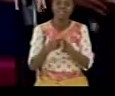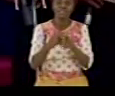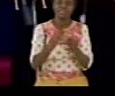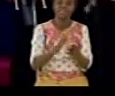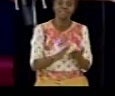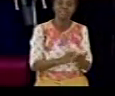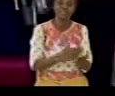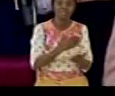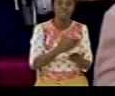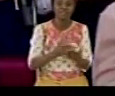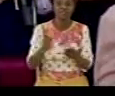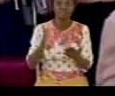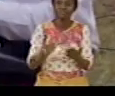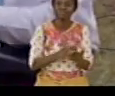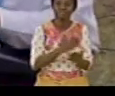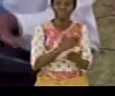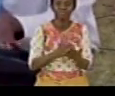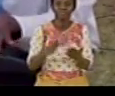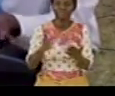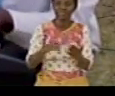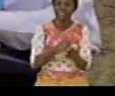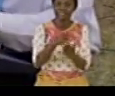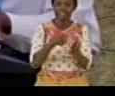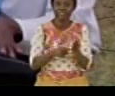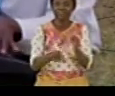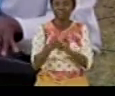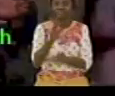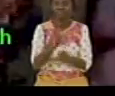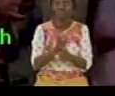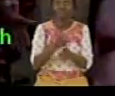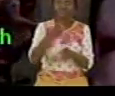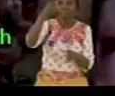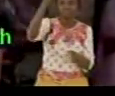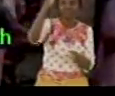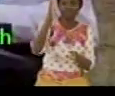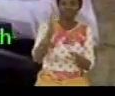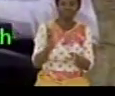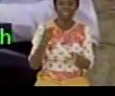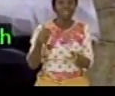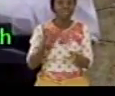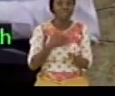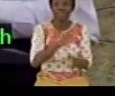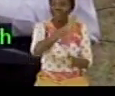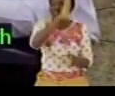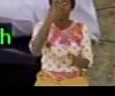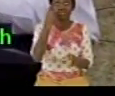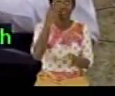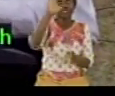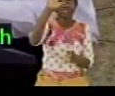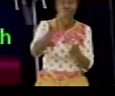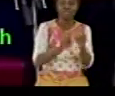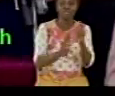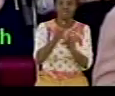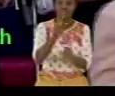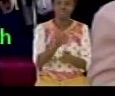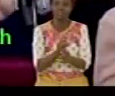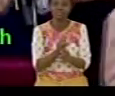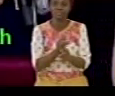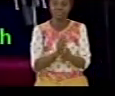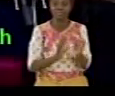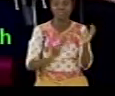name. I say this kind God, though me, I never see your typo.